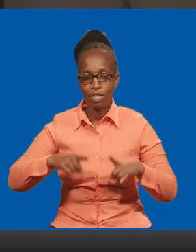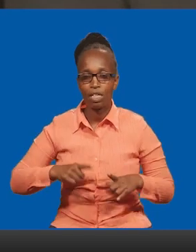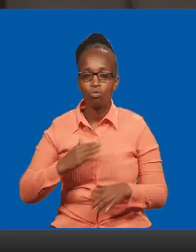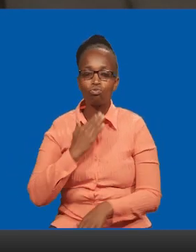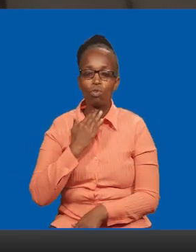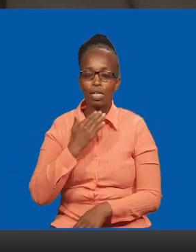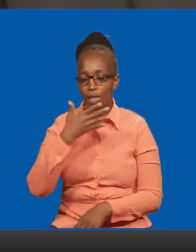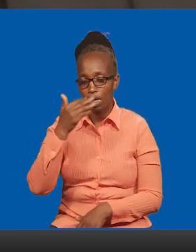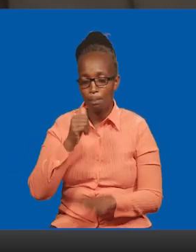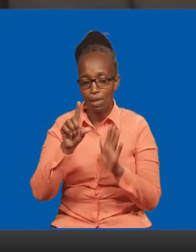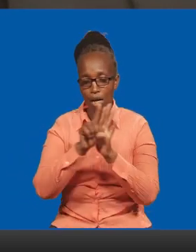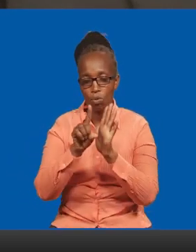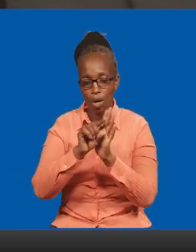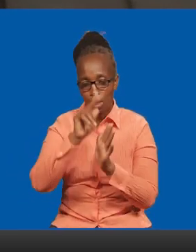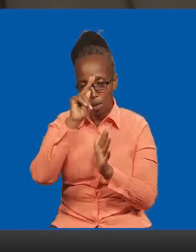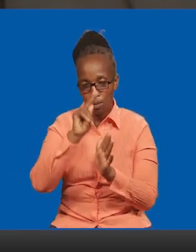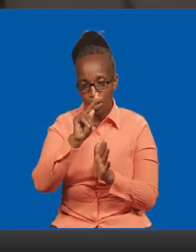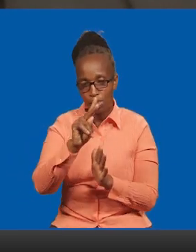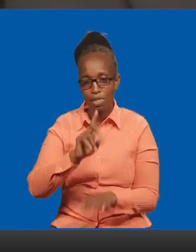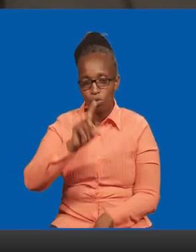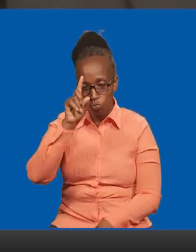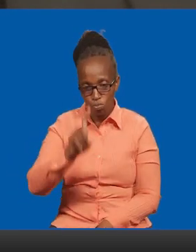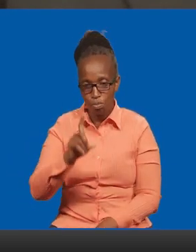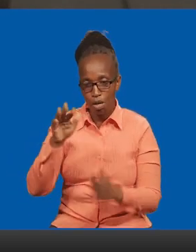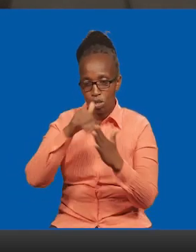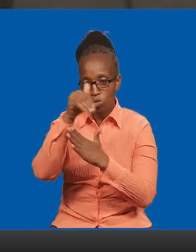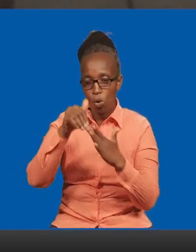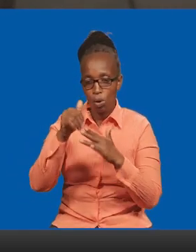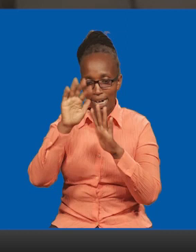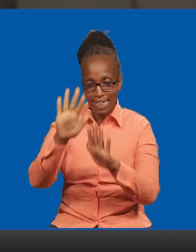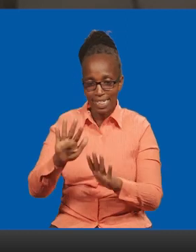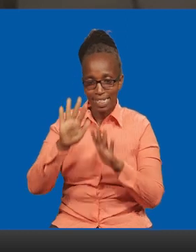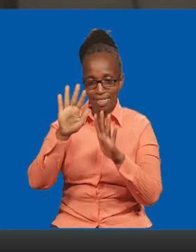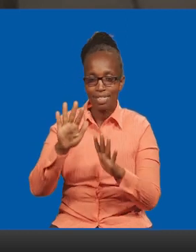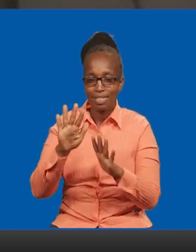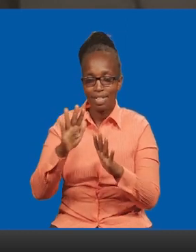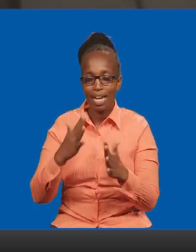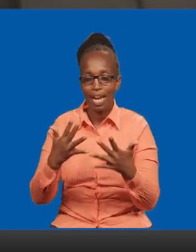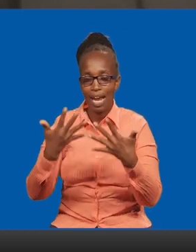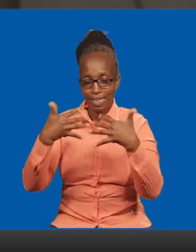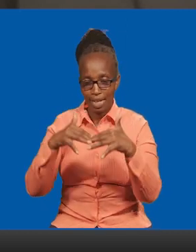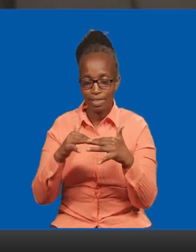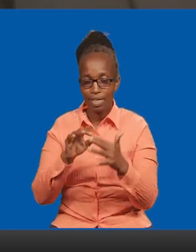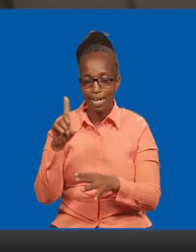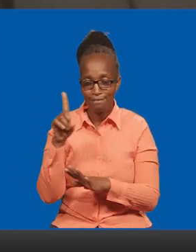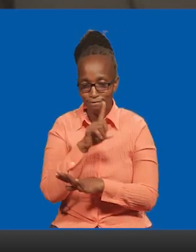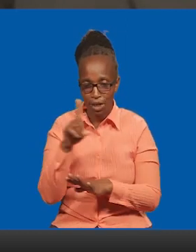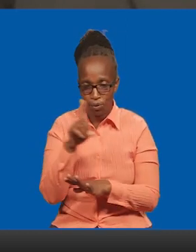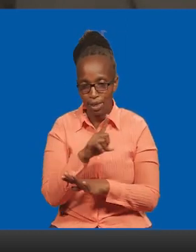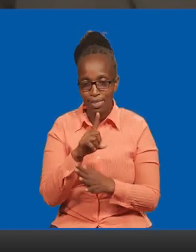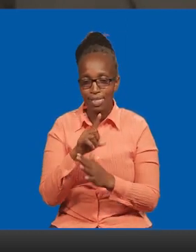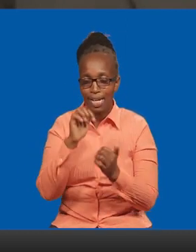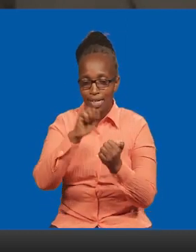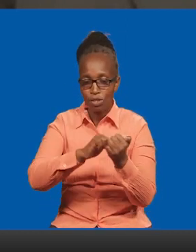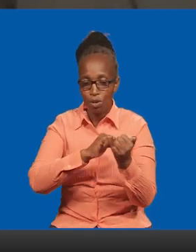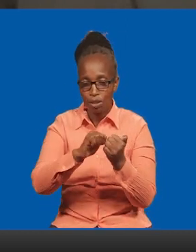embrace nonviolence as we demand for better laws and policies. Let us all resist the incitement and provocation to